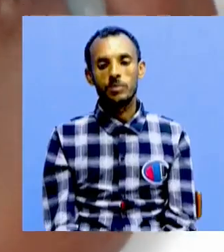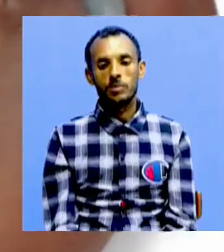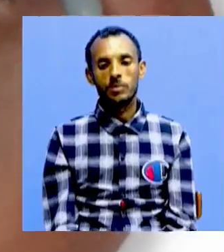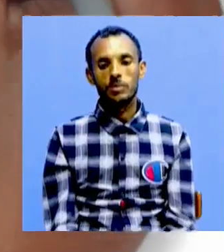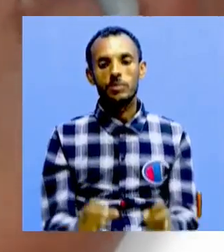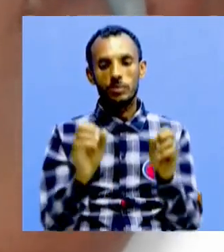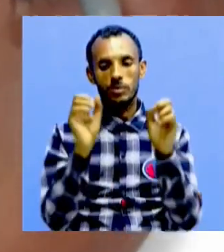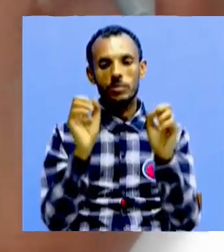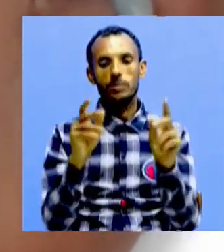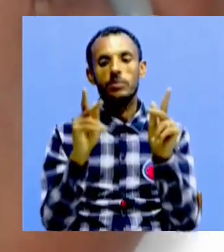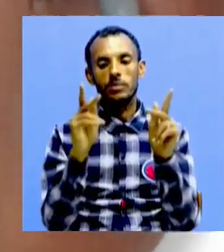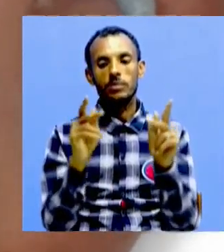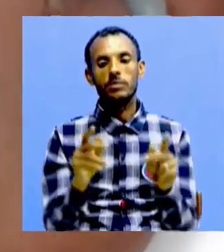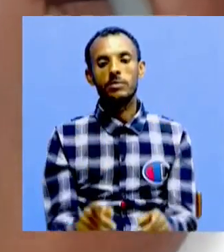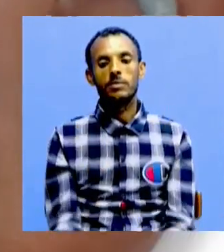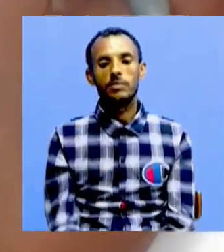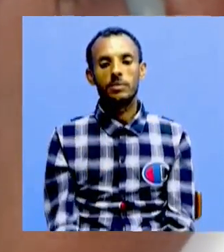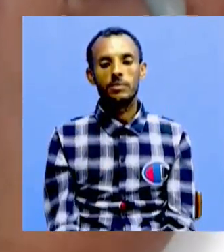Okay.